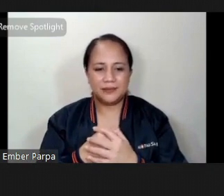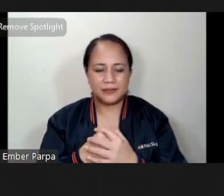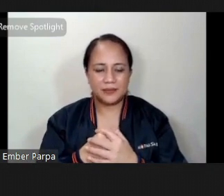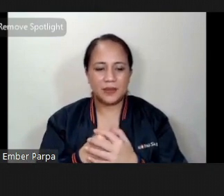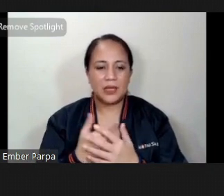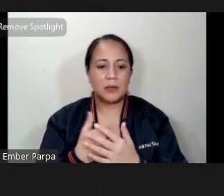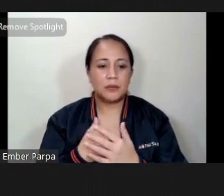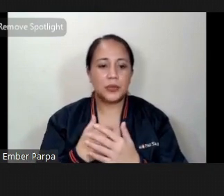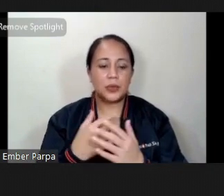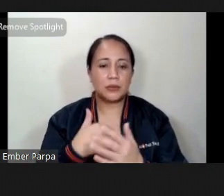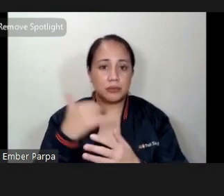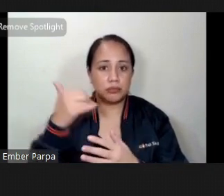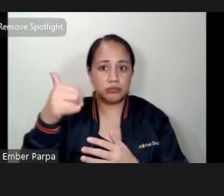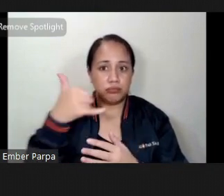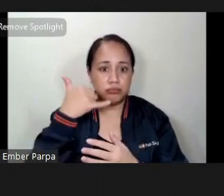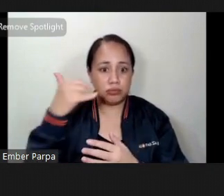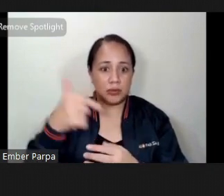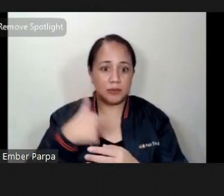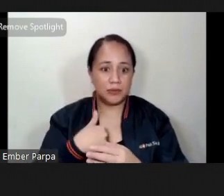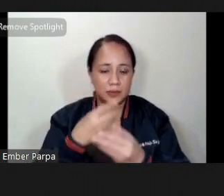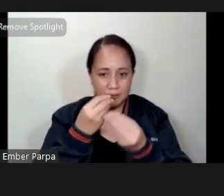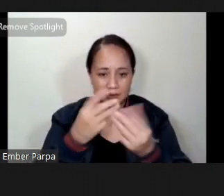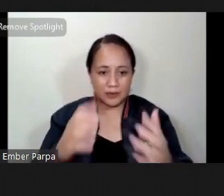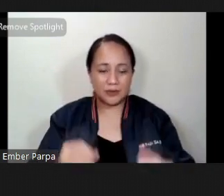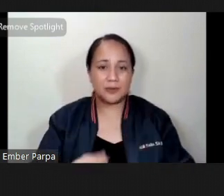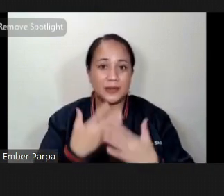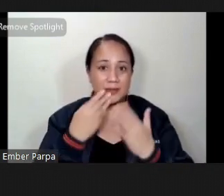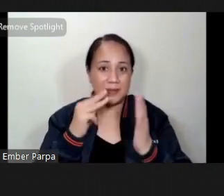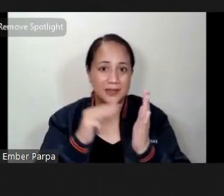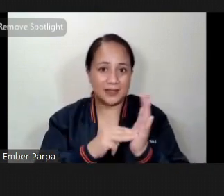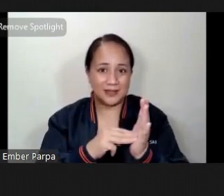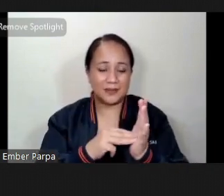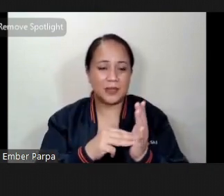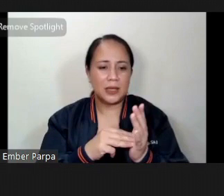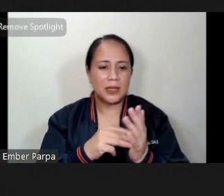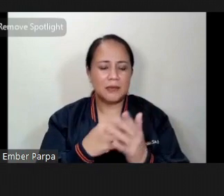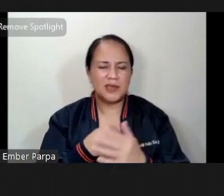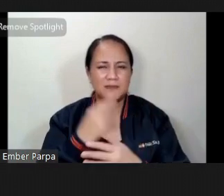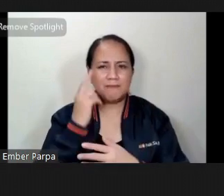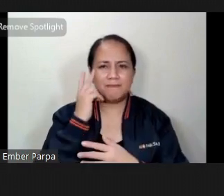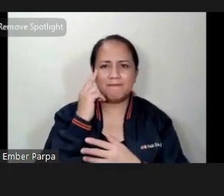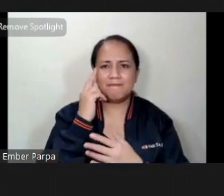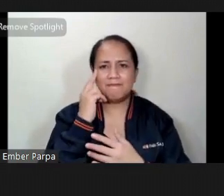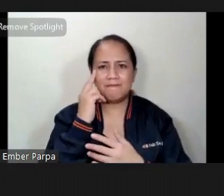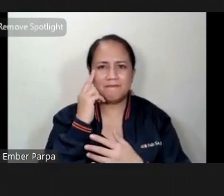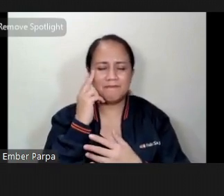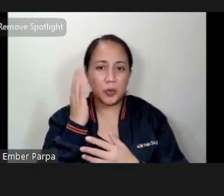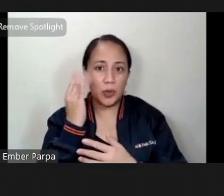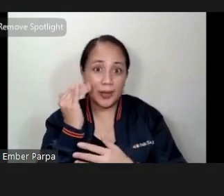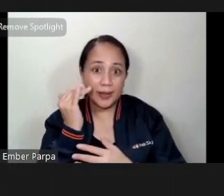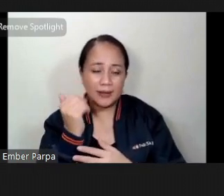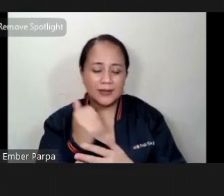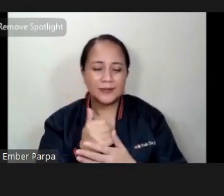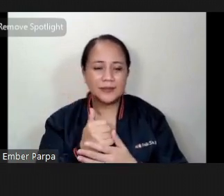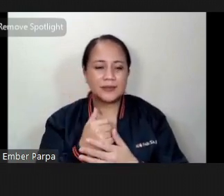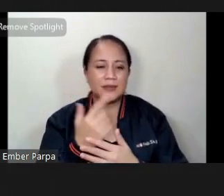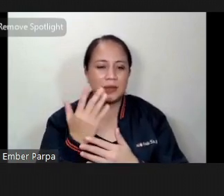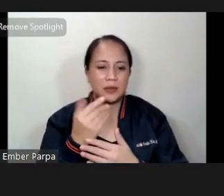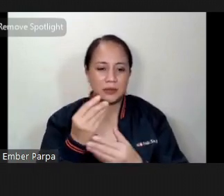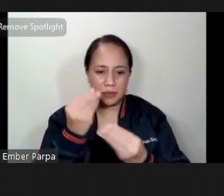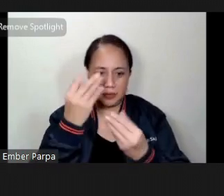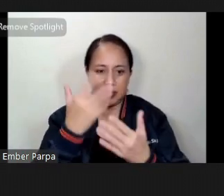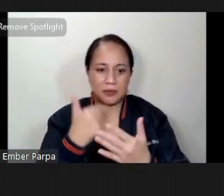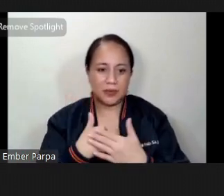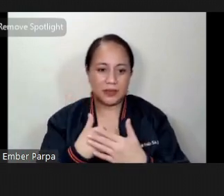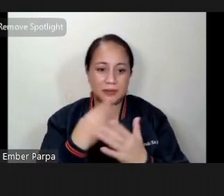When I received the call asking me to give an inspirational message, I was hesitant at first because I was told that